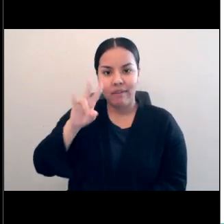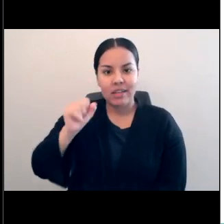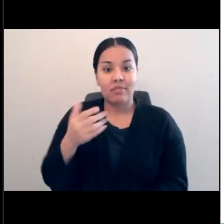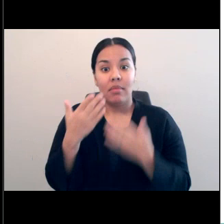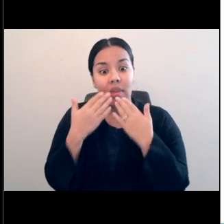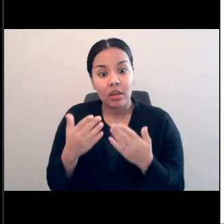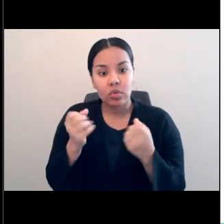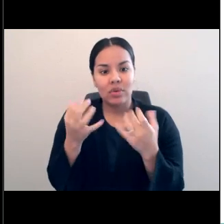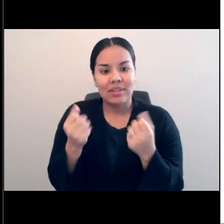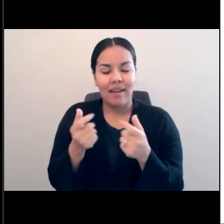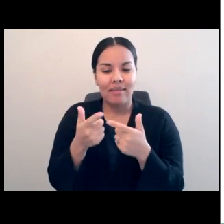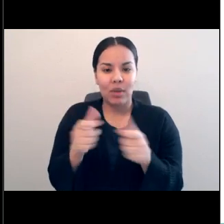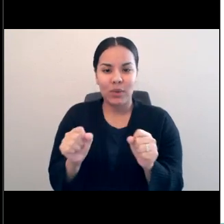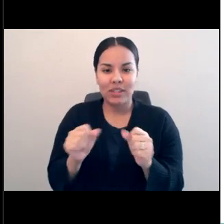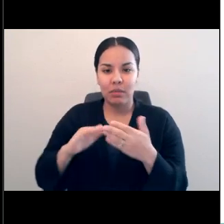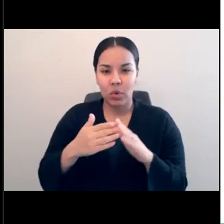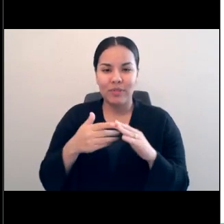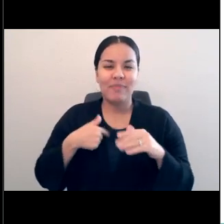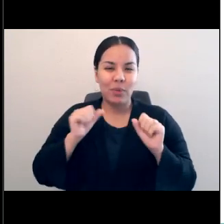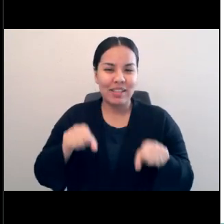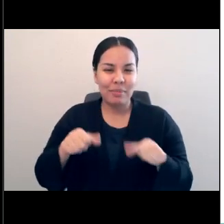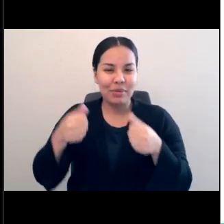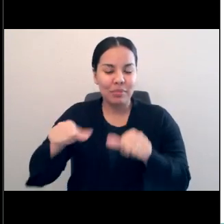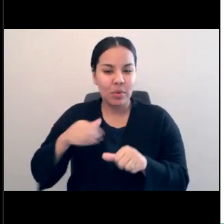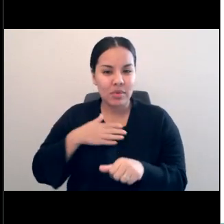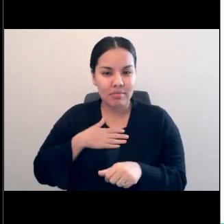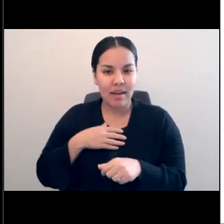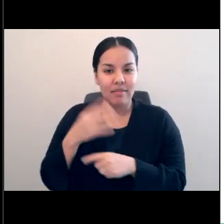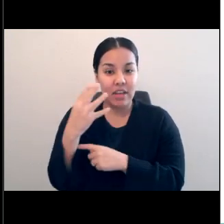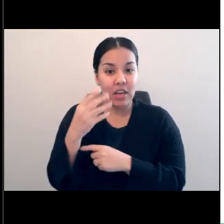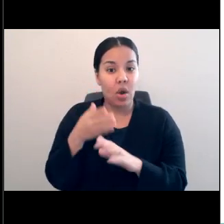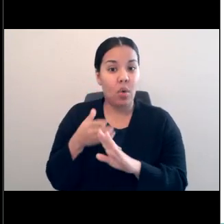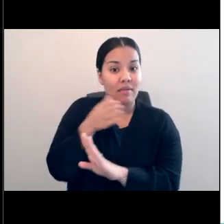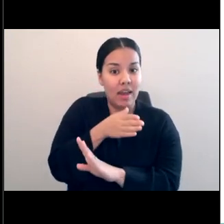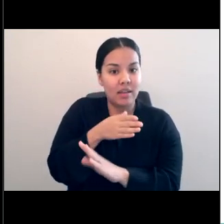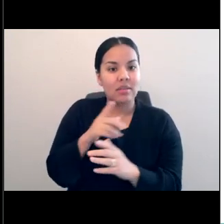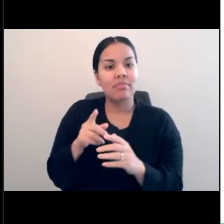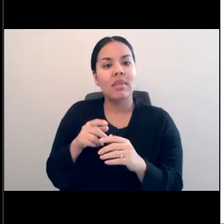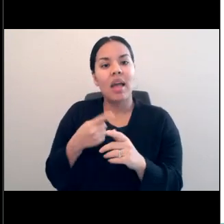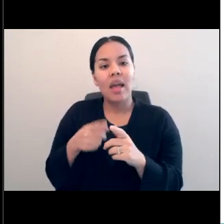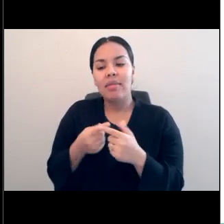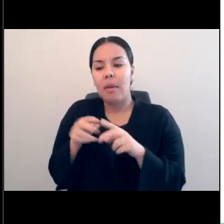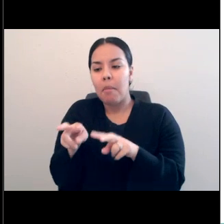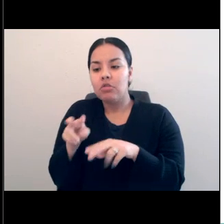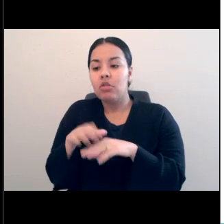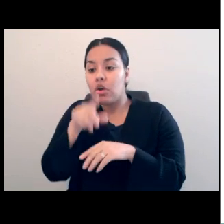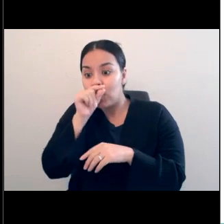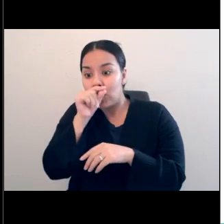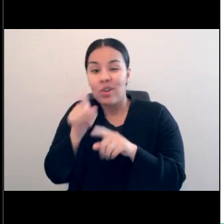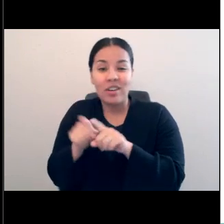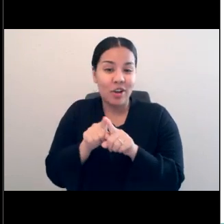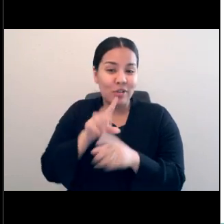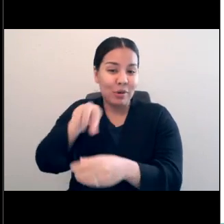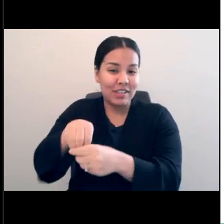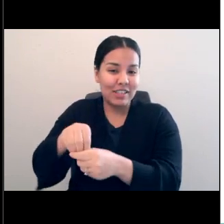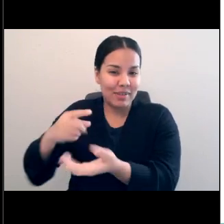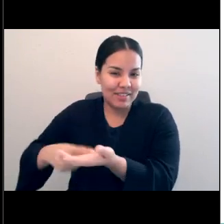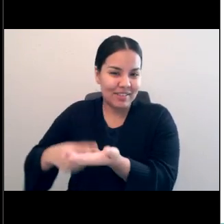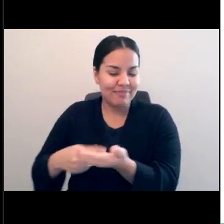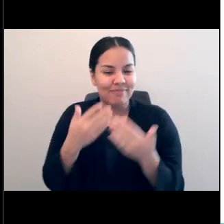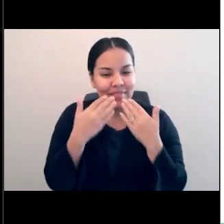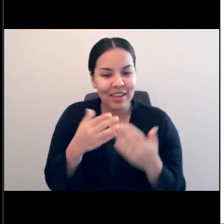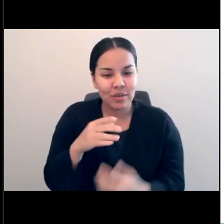linguistics community, I was able to post my poster video in advance, monitor the conference on Twitter, and even participate in discussions. Special thanks go to Dr.